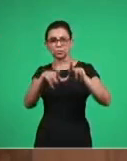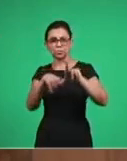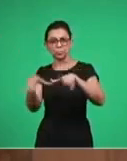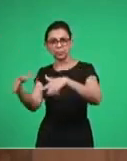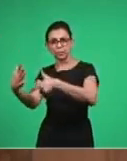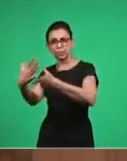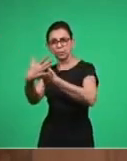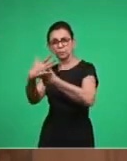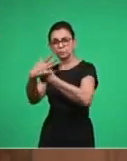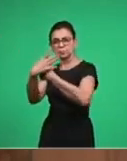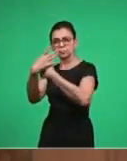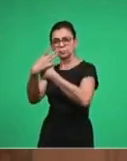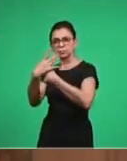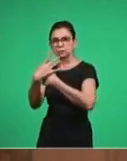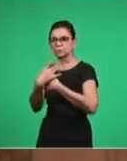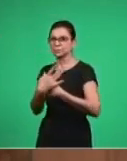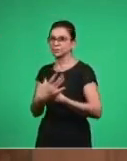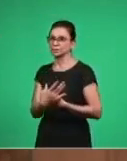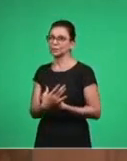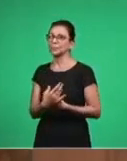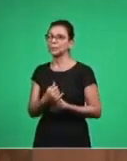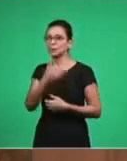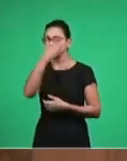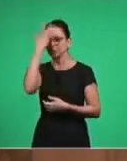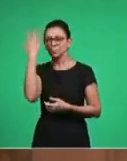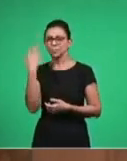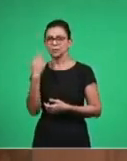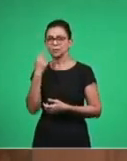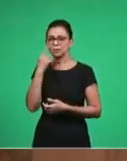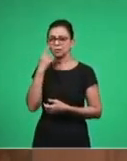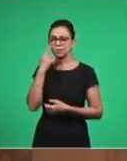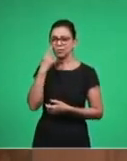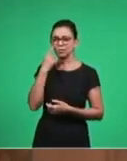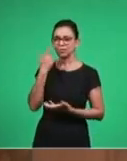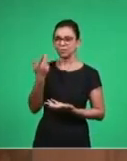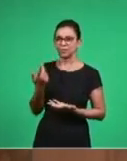The cherubims and the seraphims,